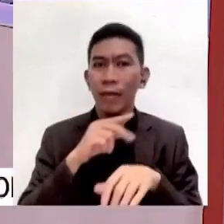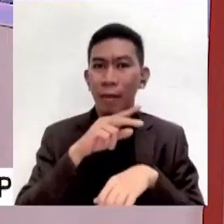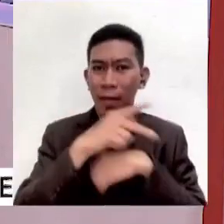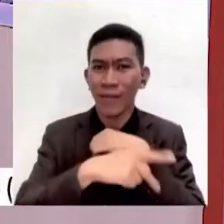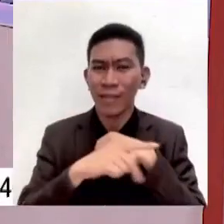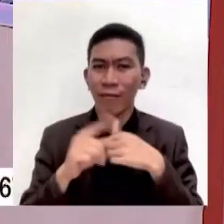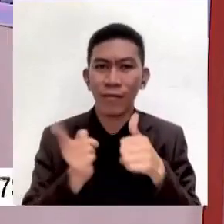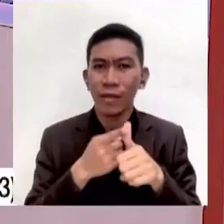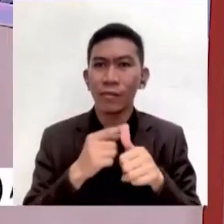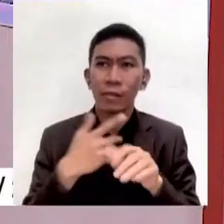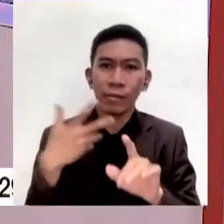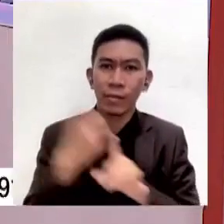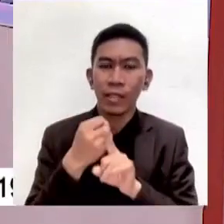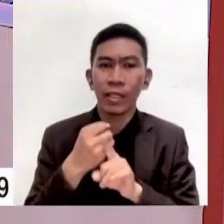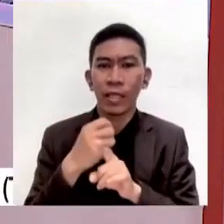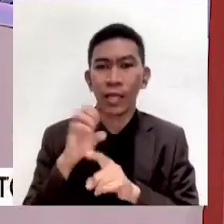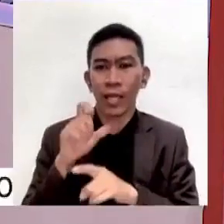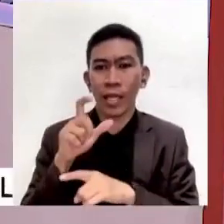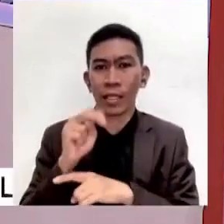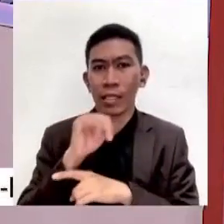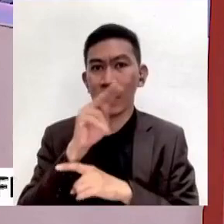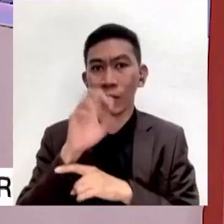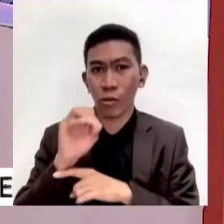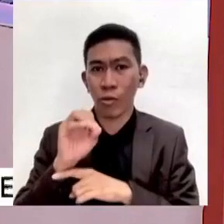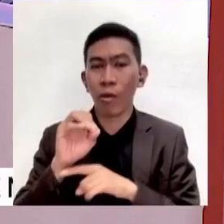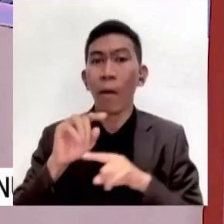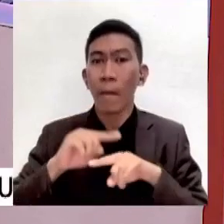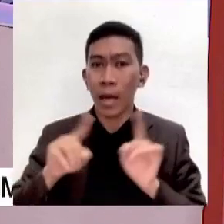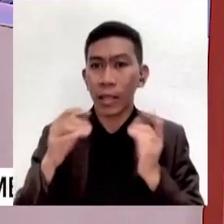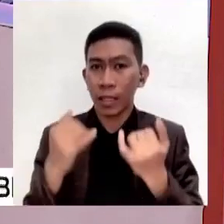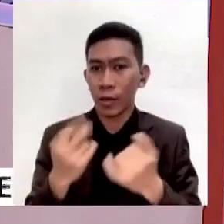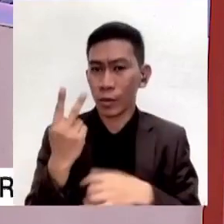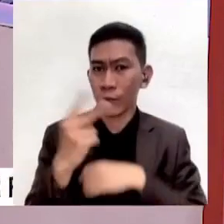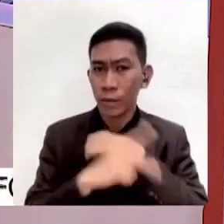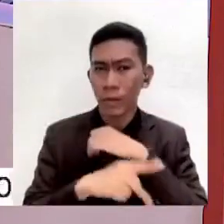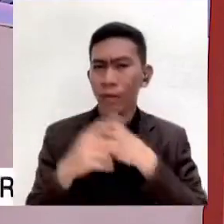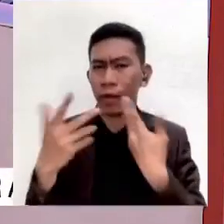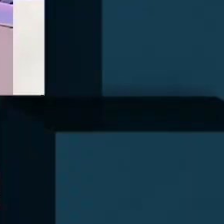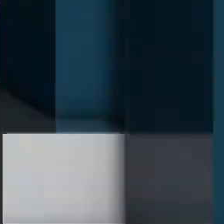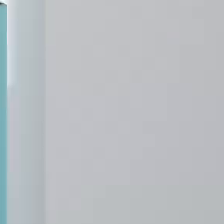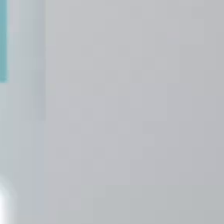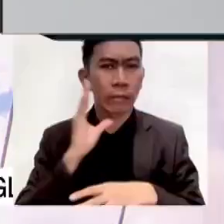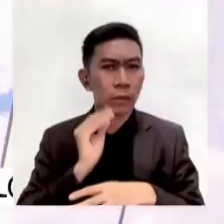two provinces are already experiencing drought. Rafael Bosano with this report.